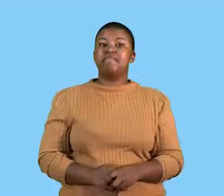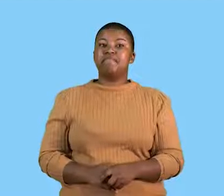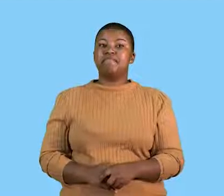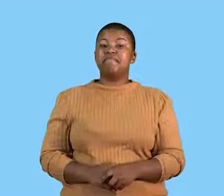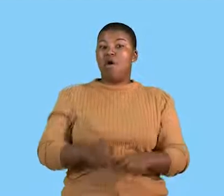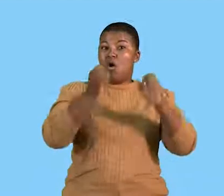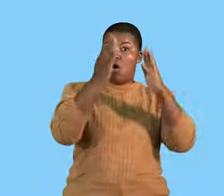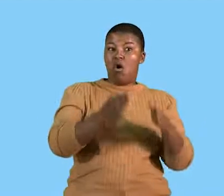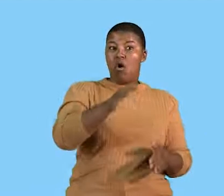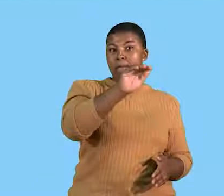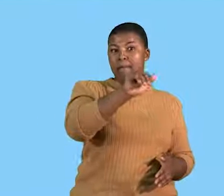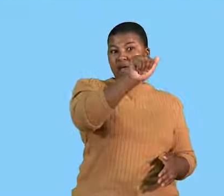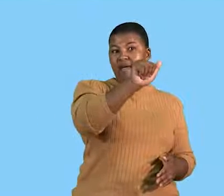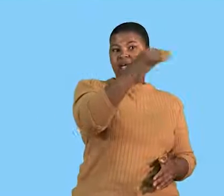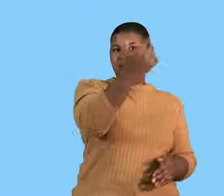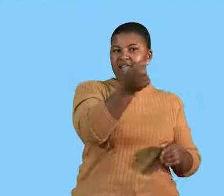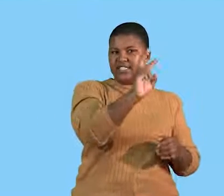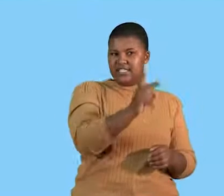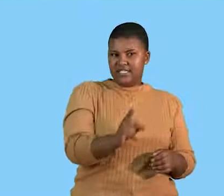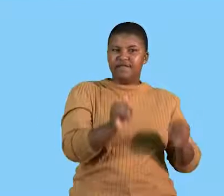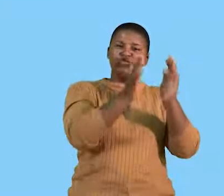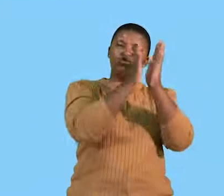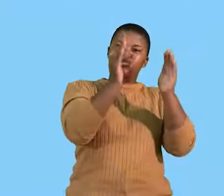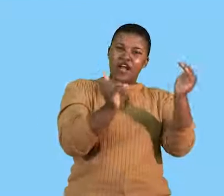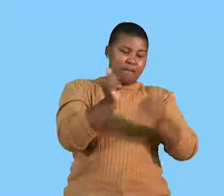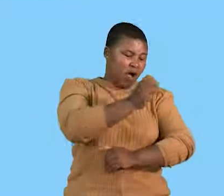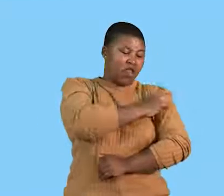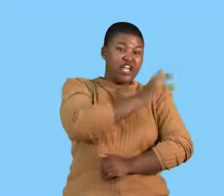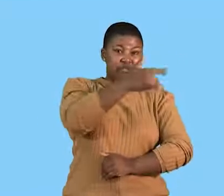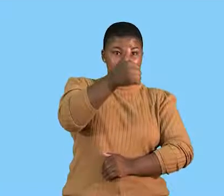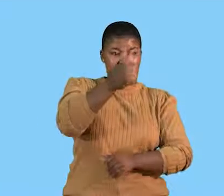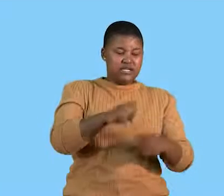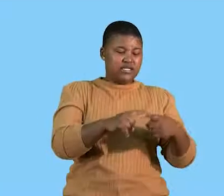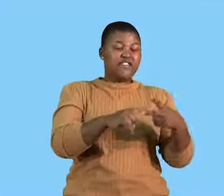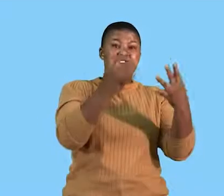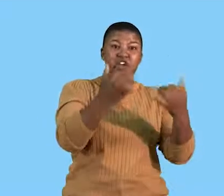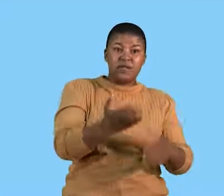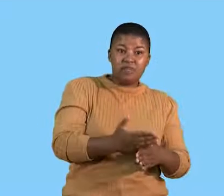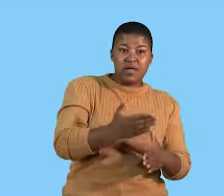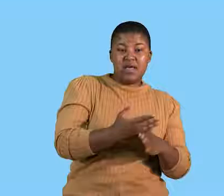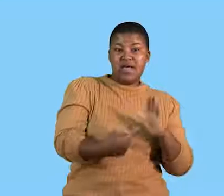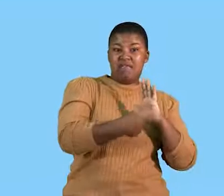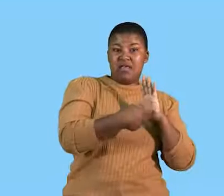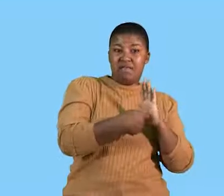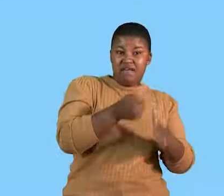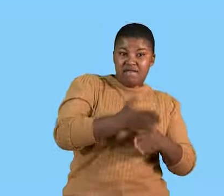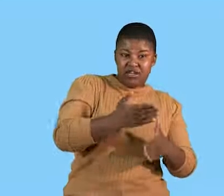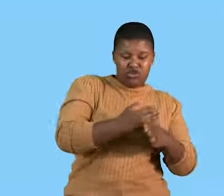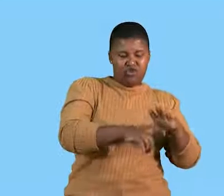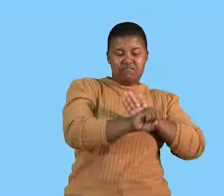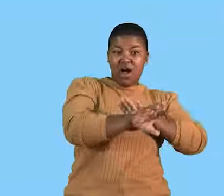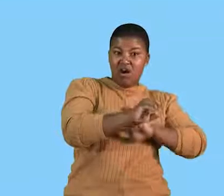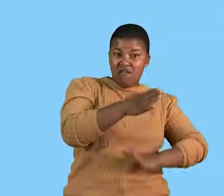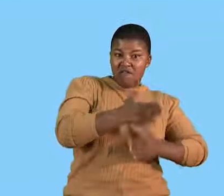we have the various functions. We have general management, financial function, purchasing function,